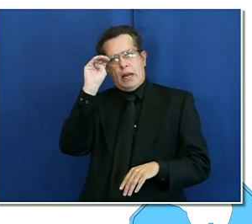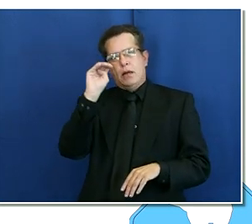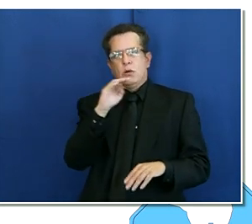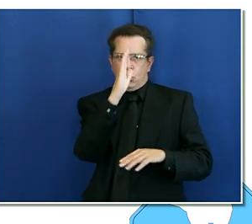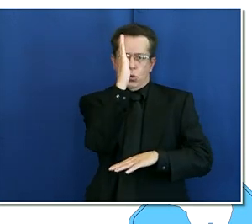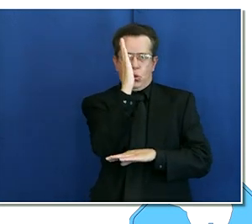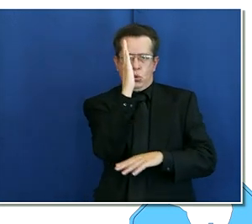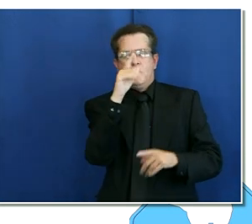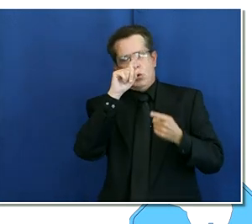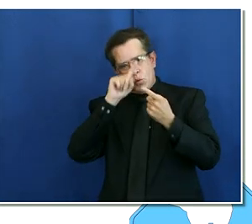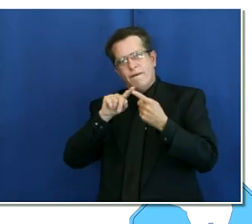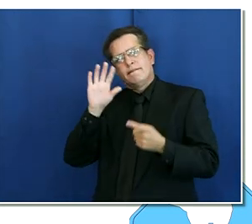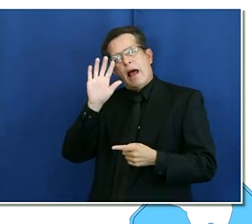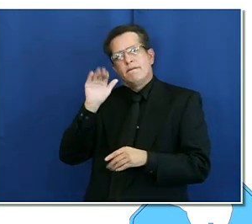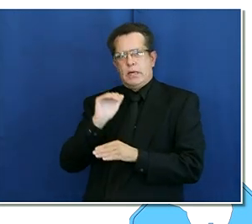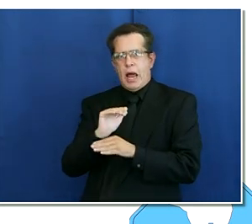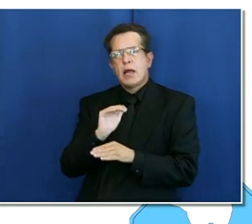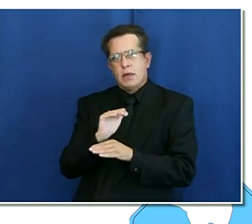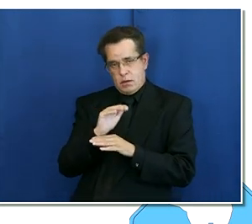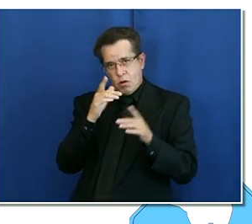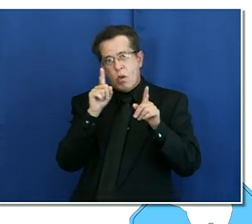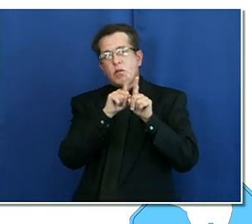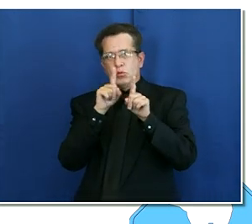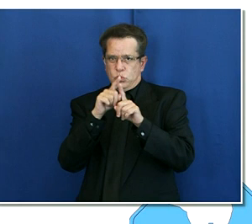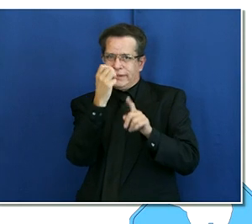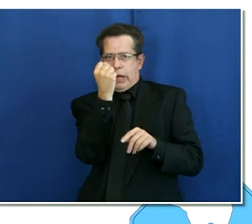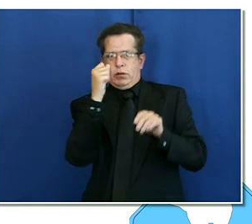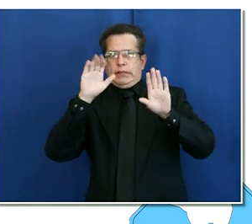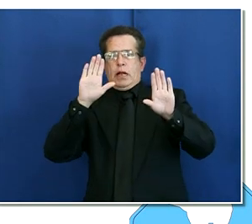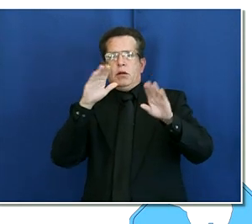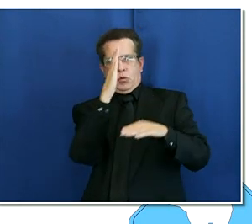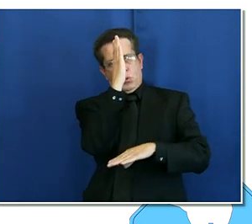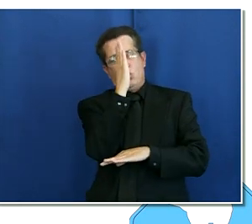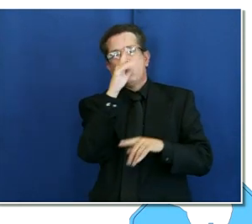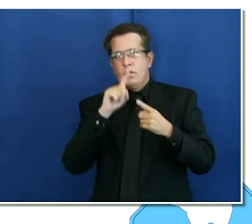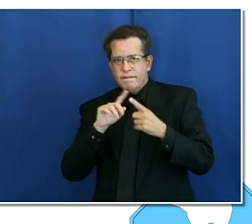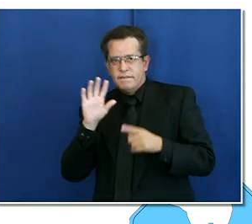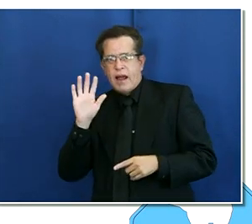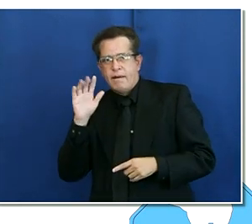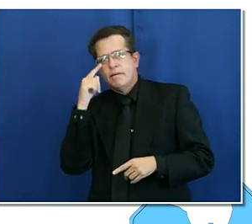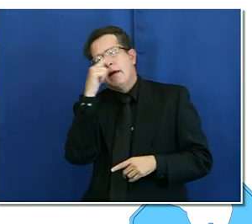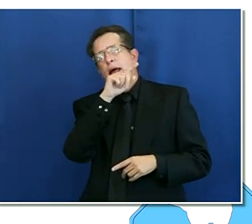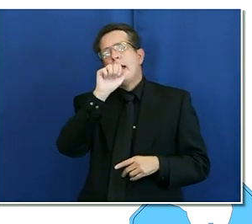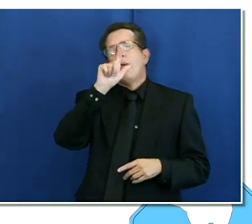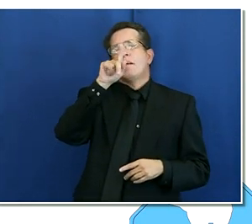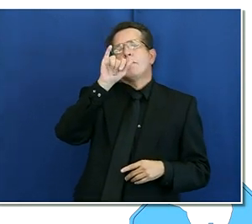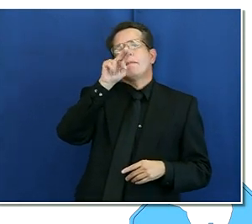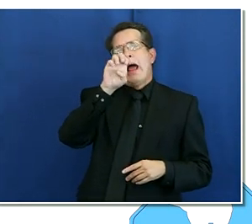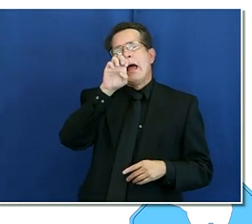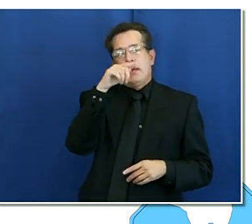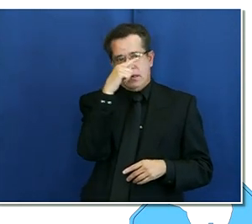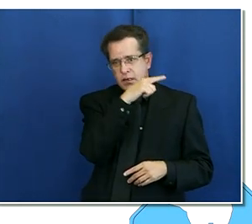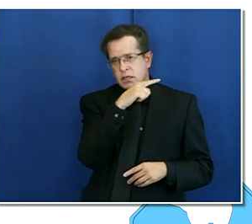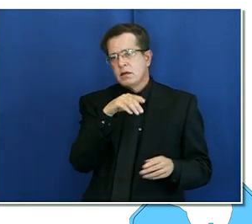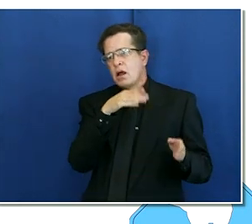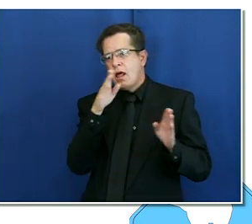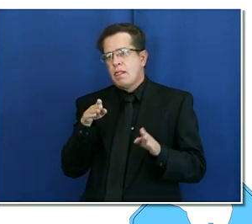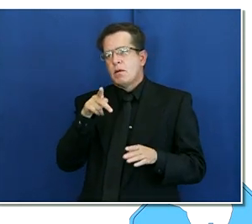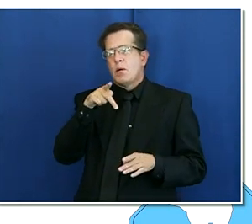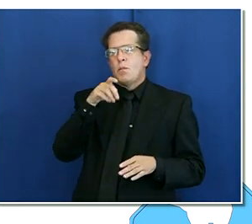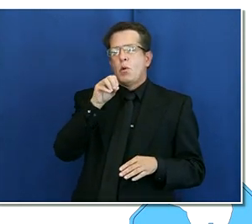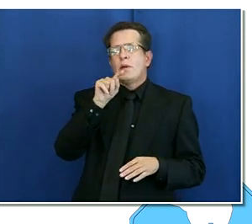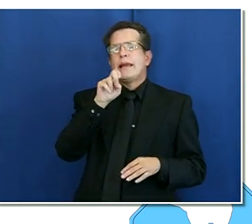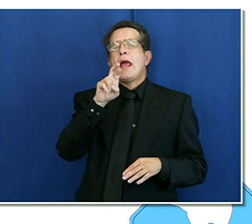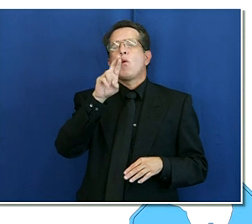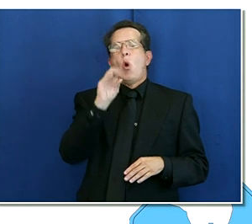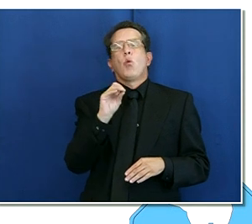p.m. We also have Saturday and Sunday from noon to 5 p.m. the Alpine Library and the Potrero Library, which you will see